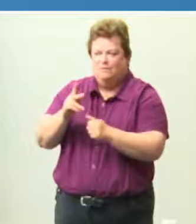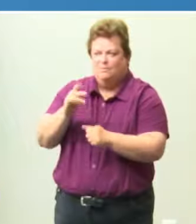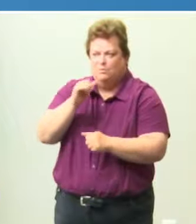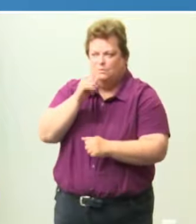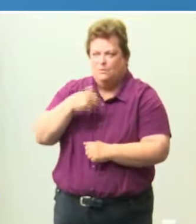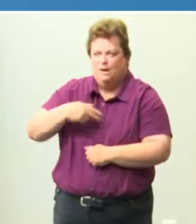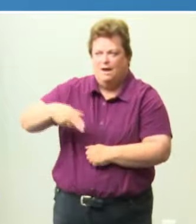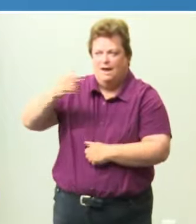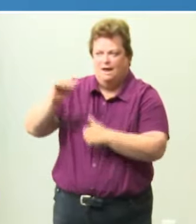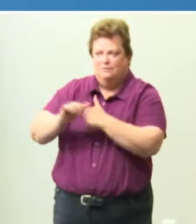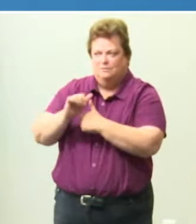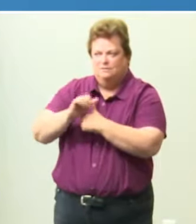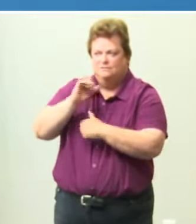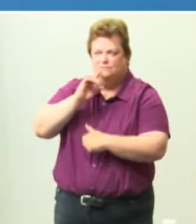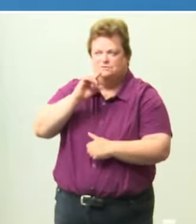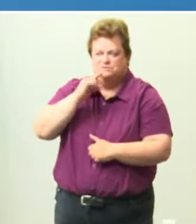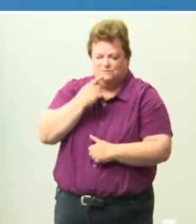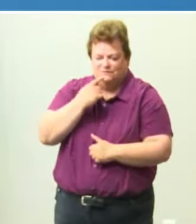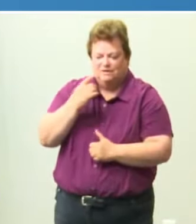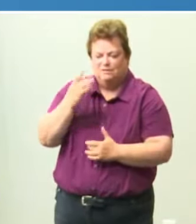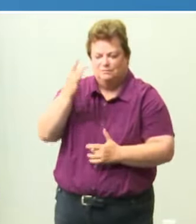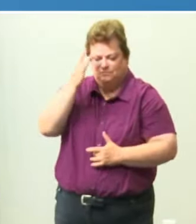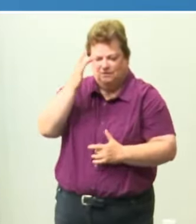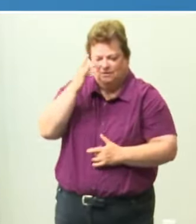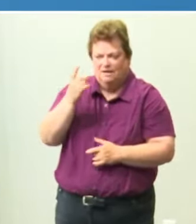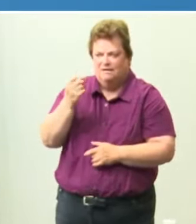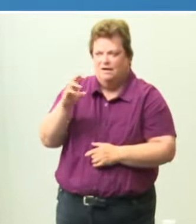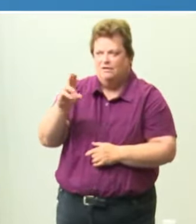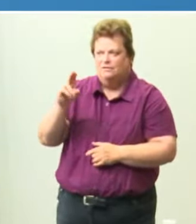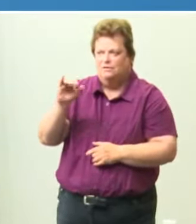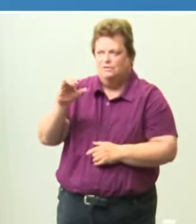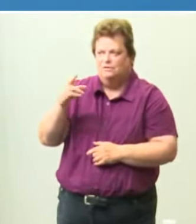illness. Dr. Richmuth.